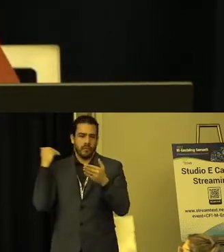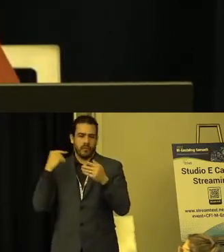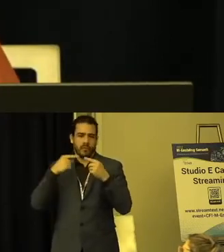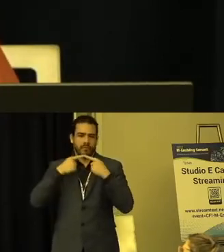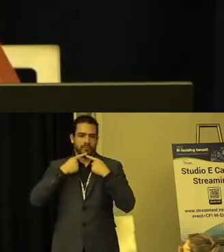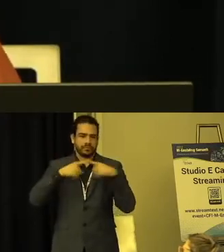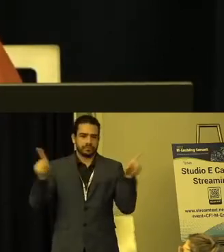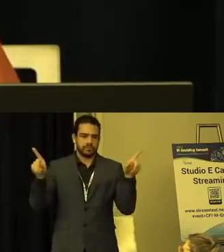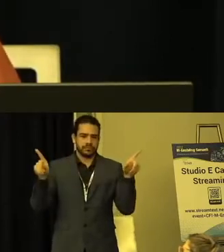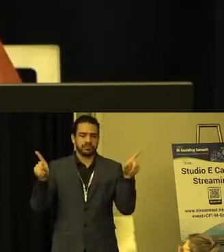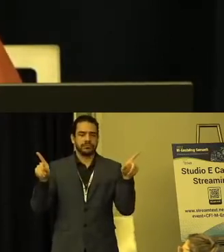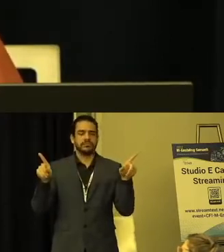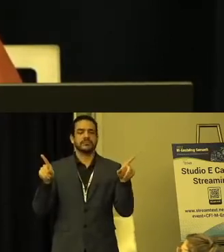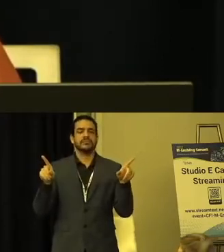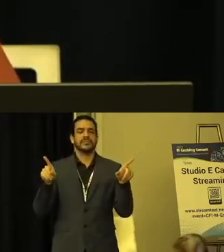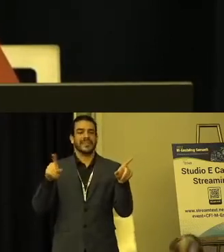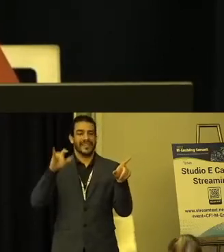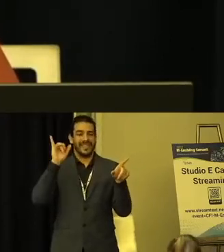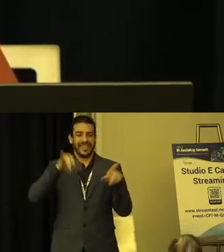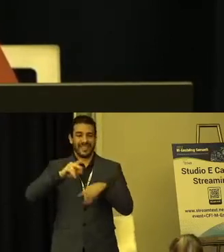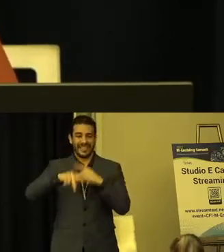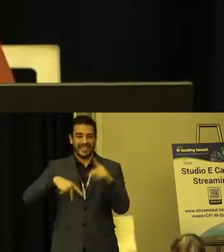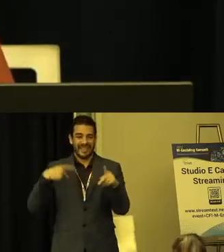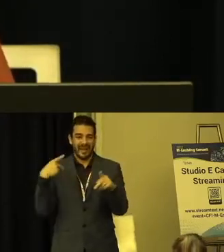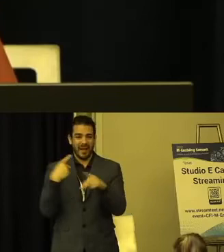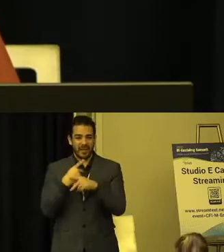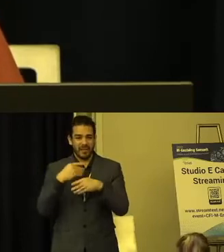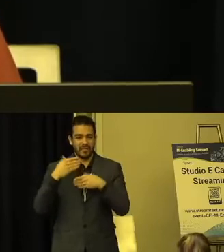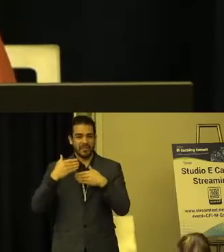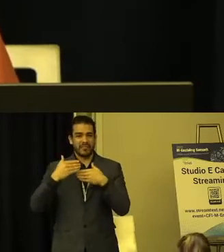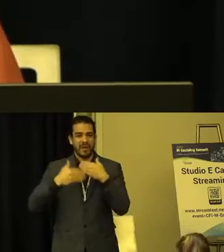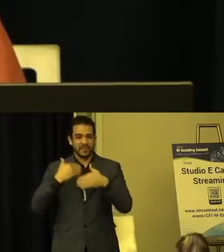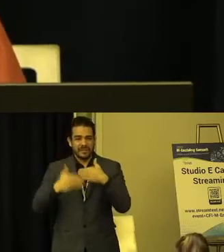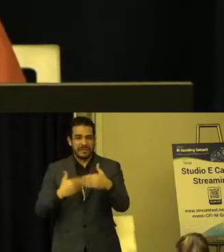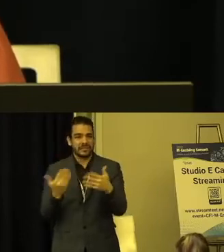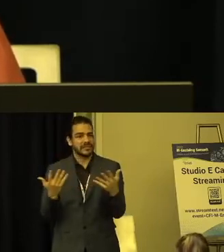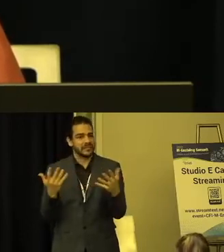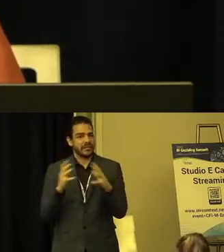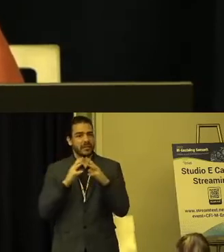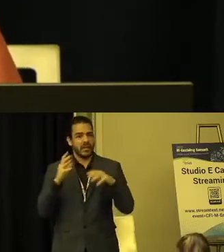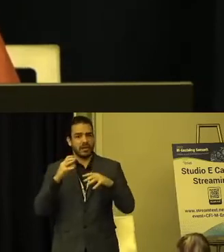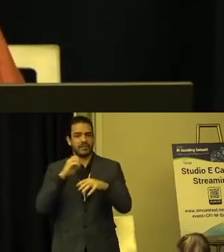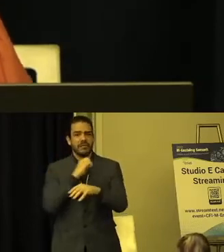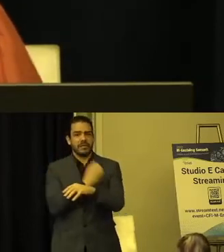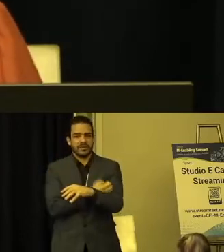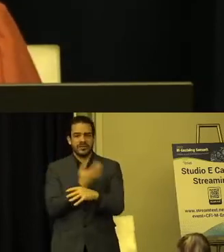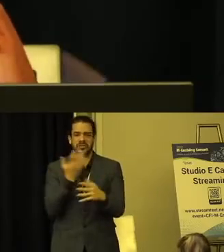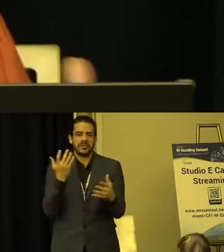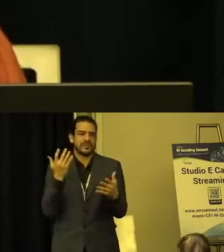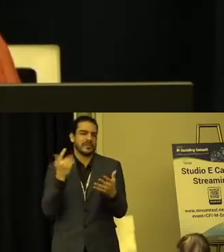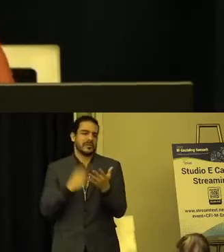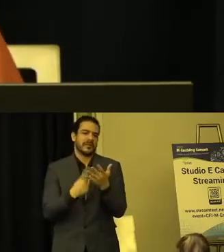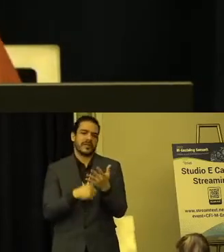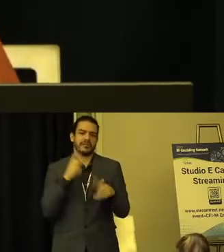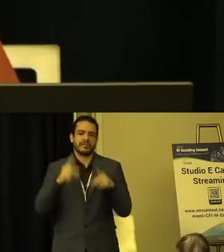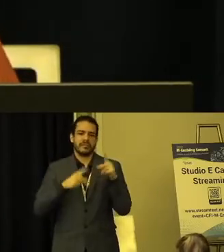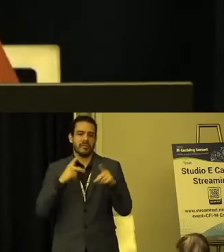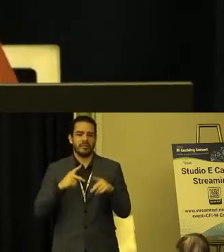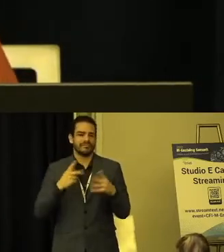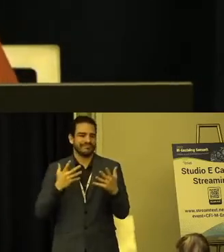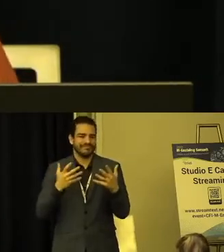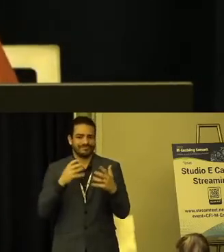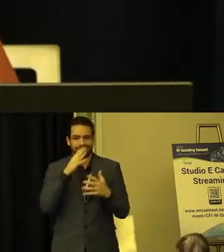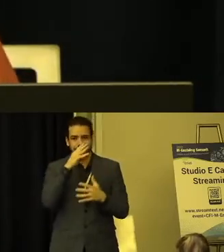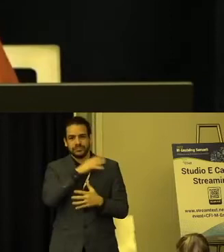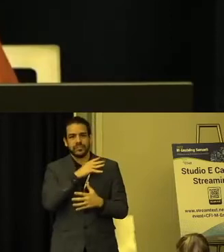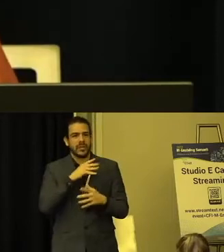processes took a lot of energy, and sometimes people didn't want to hear about that. But that was a particular kind of energy,